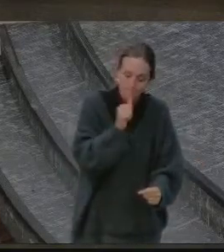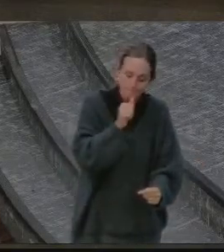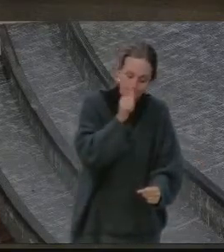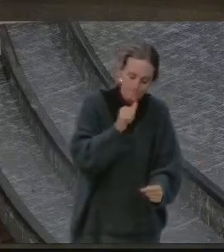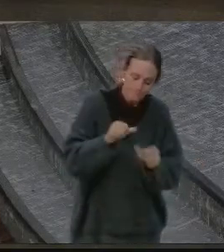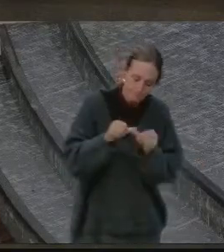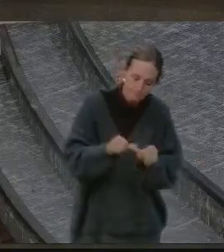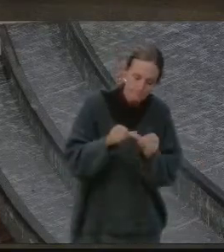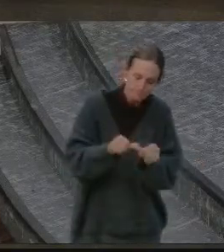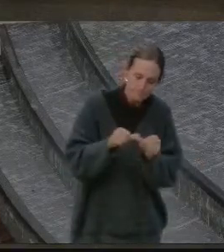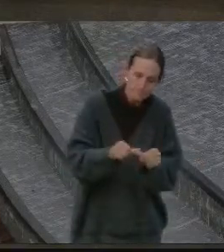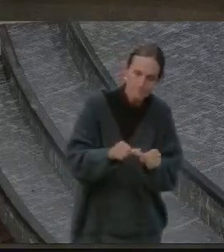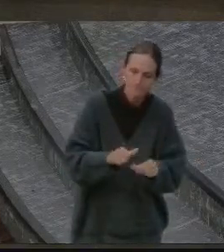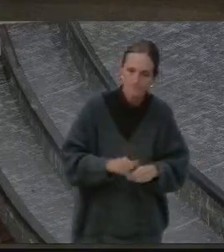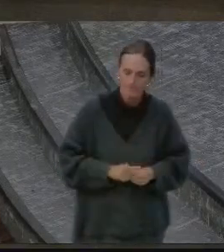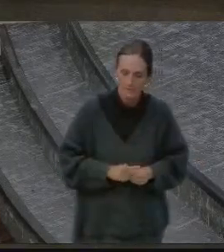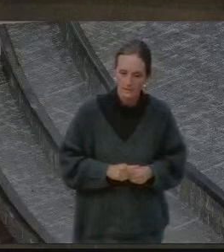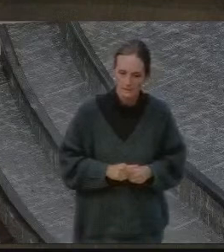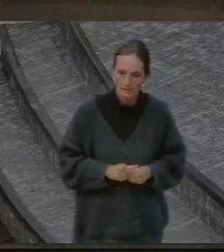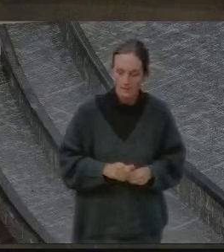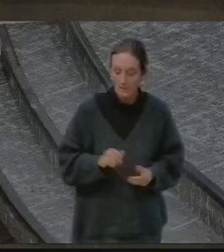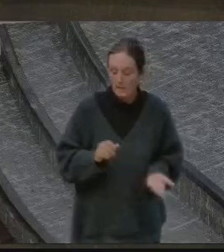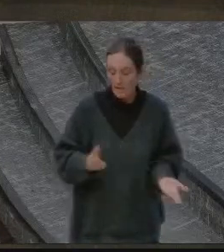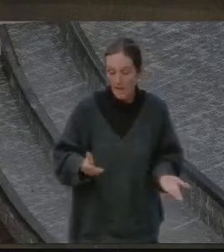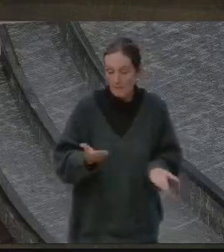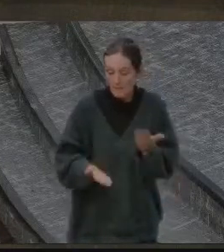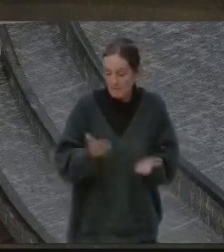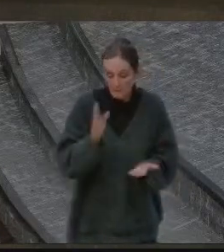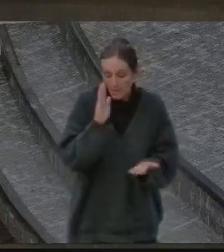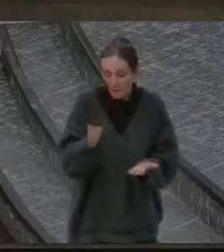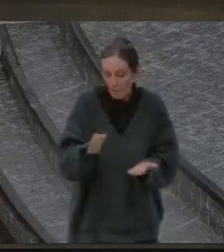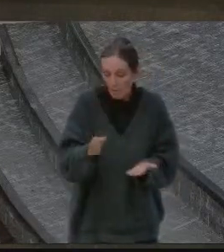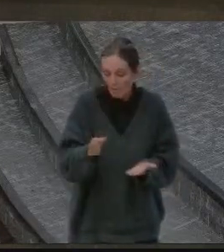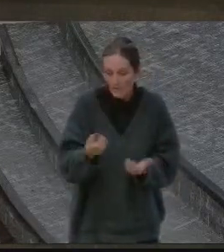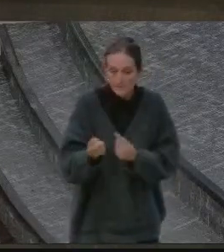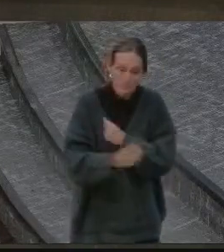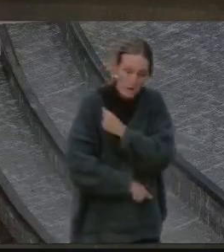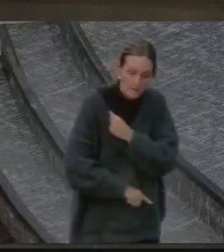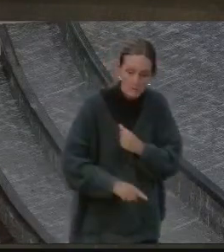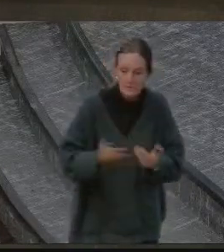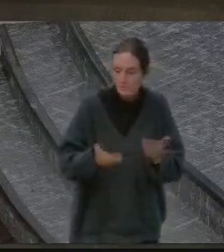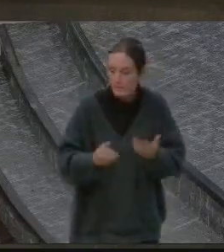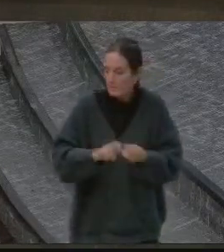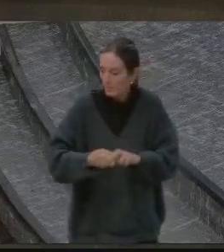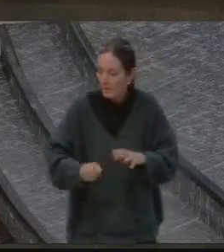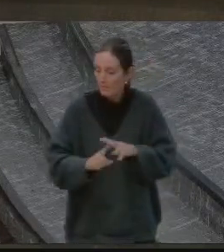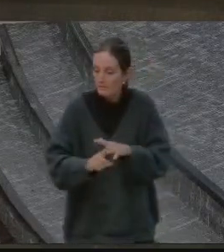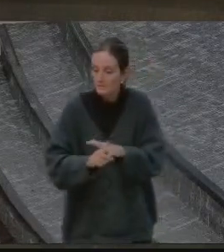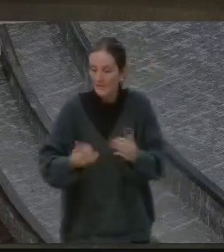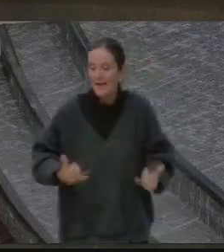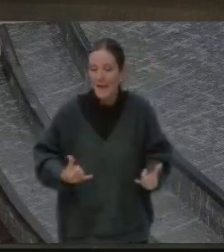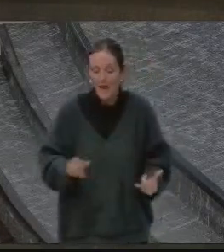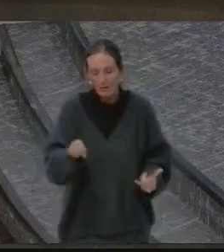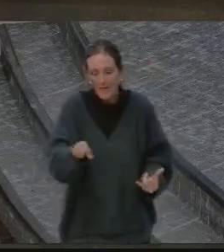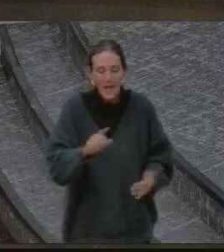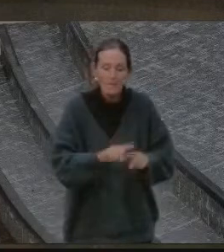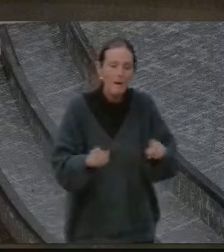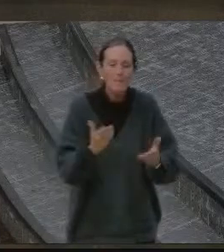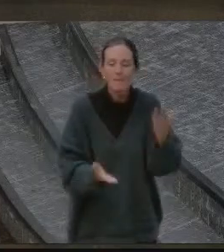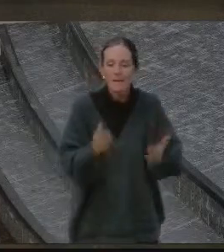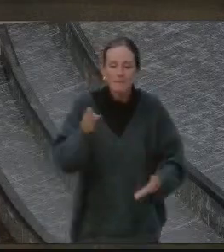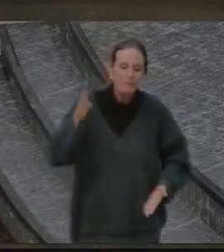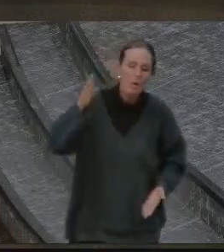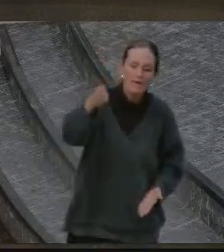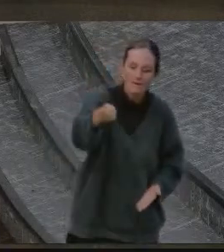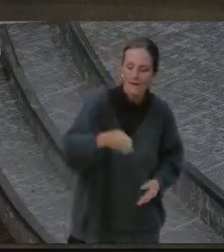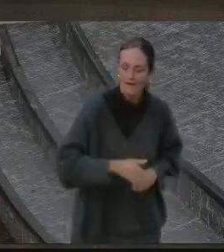that, yeah, maybe there's going to be some issues, there's going to be some consequences right now, but maybe one day. And now to see that really all